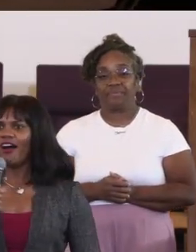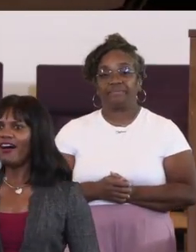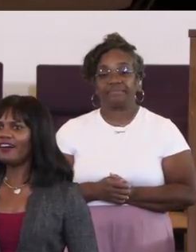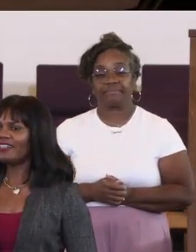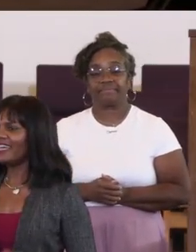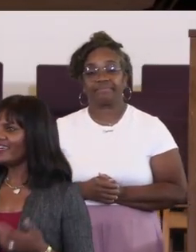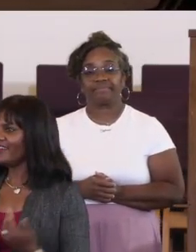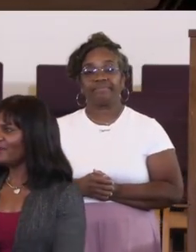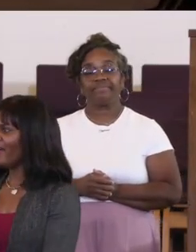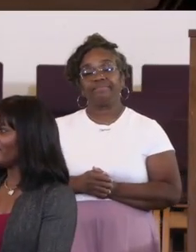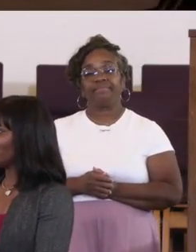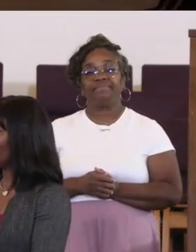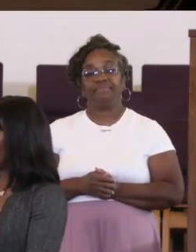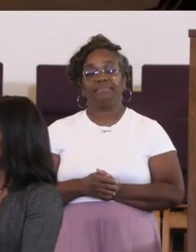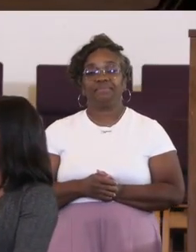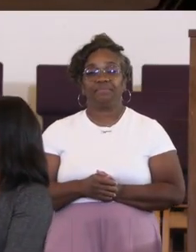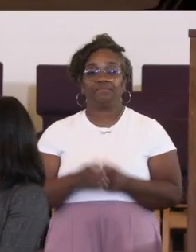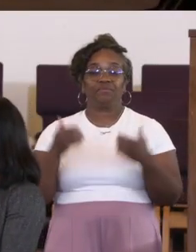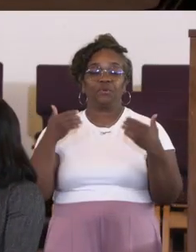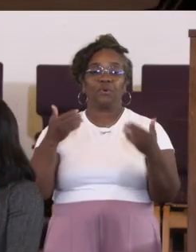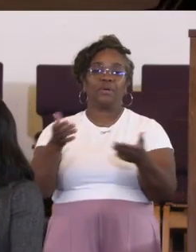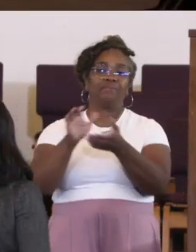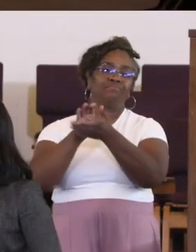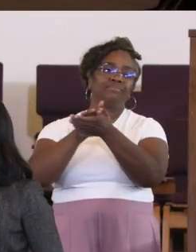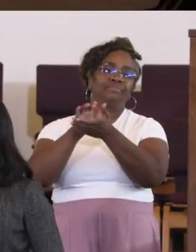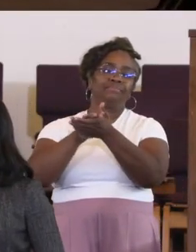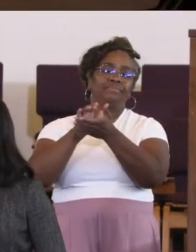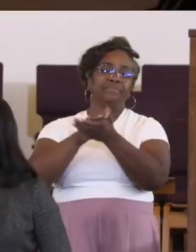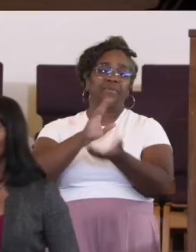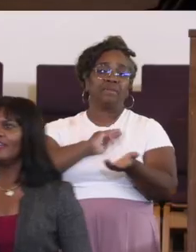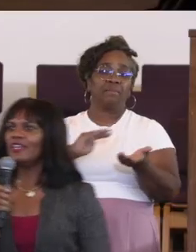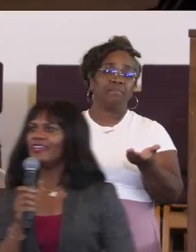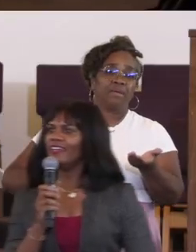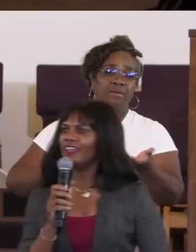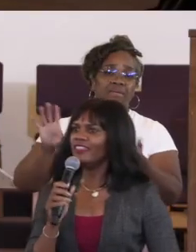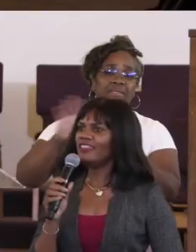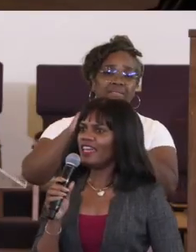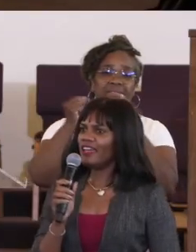You all give a round of applause to the mayor and the administration.